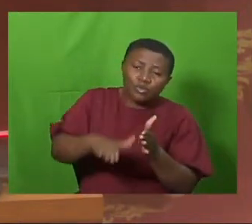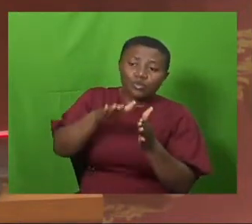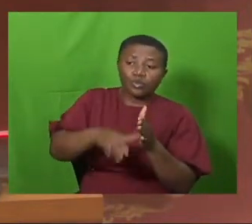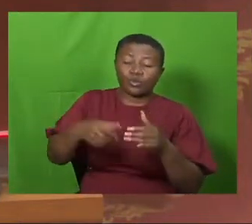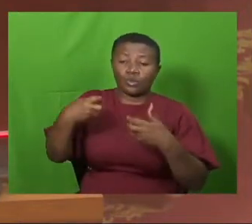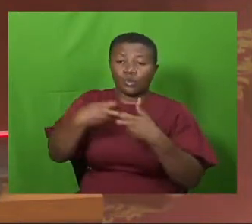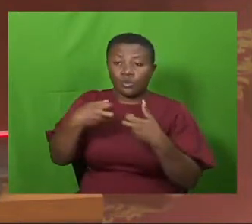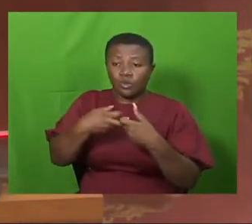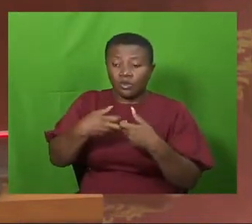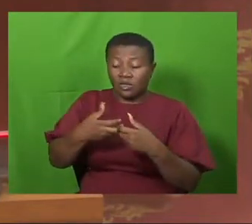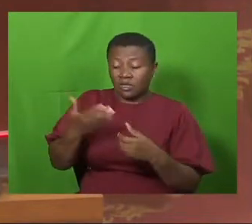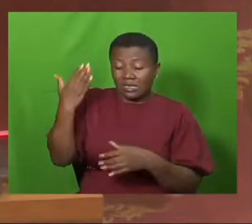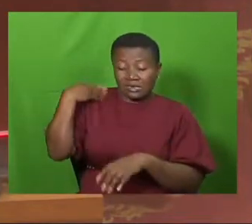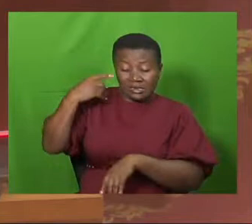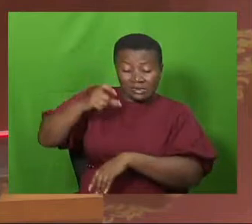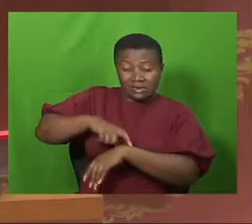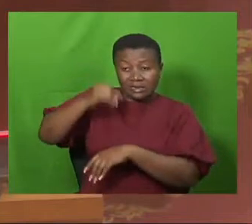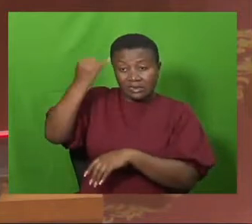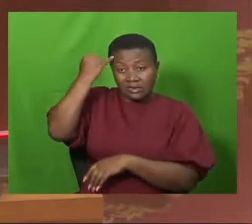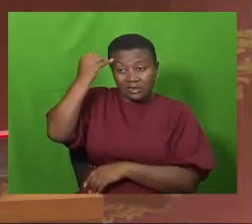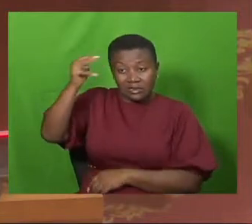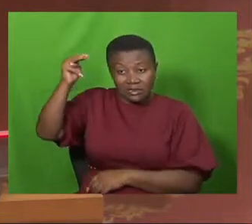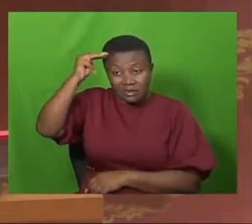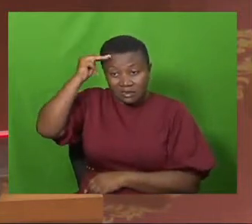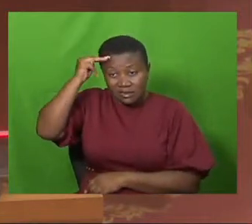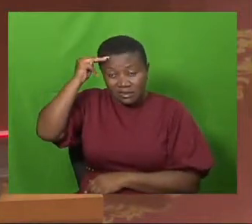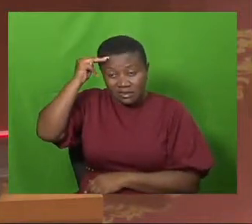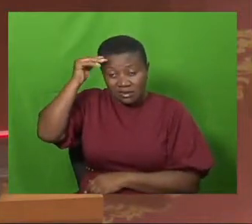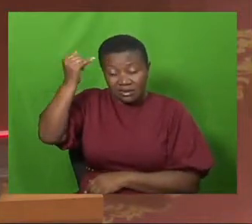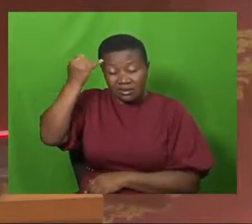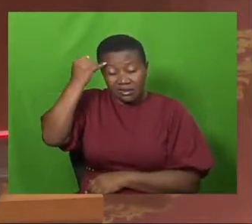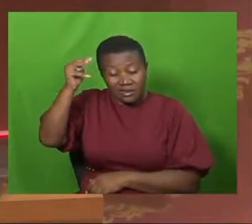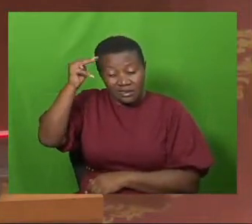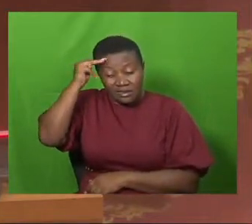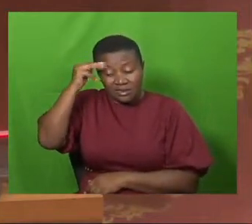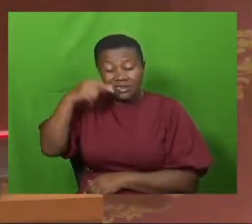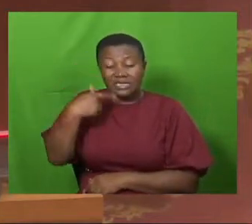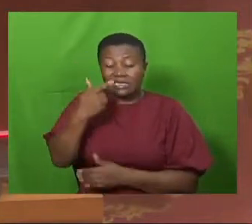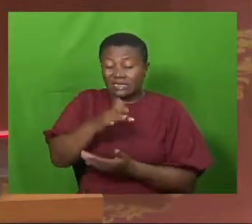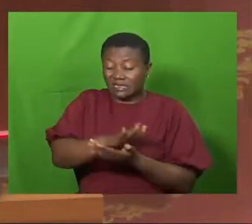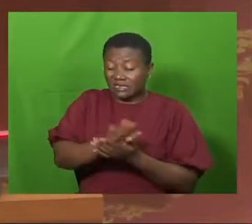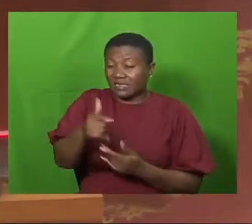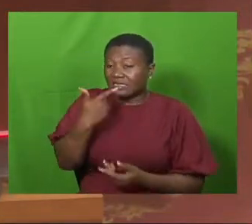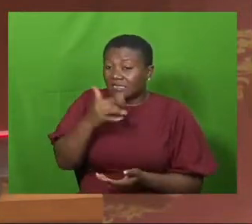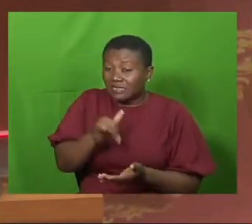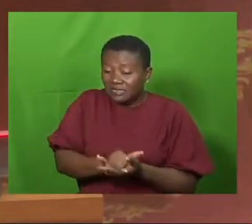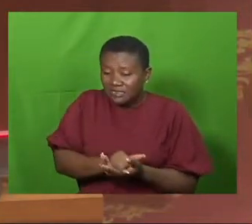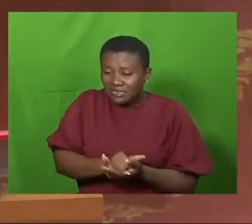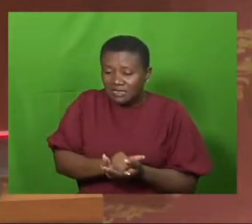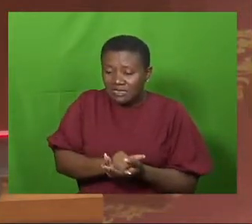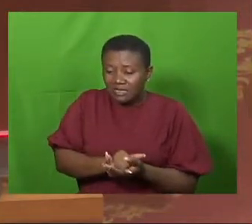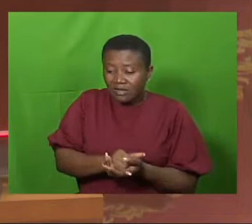President, John Dramani Mahama, was clear that given the circumstance, he could